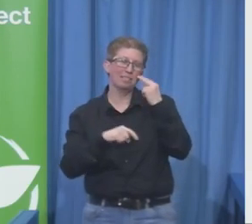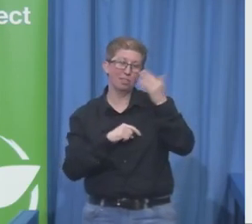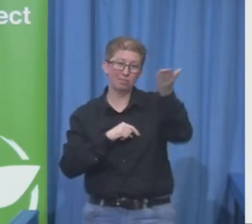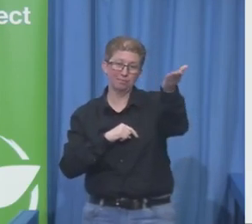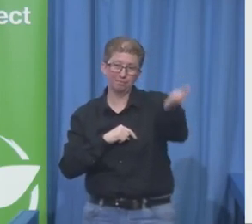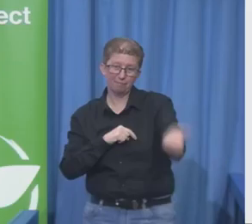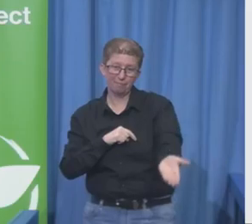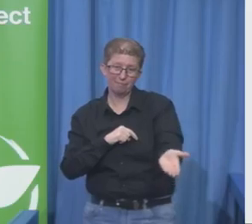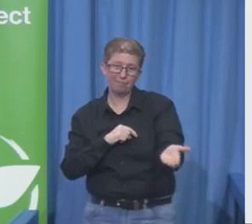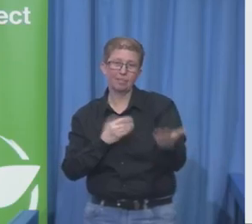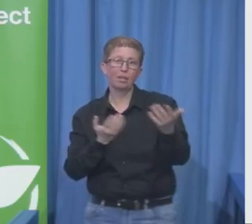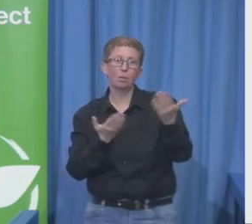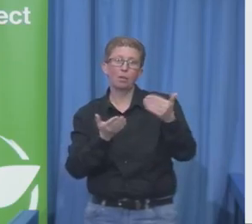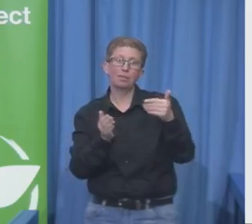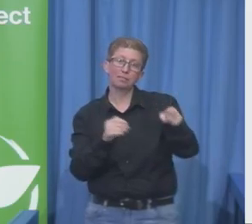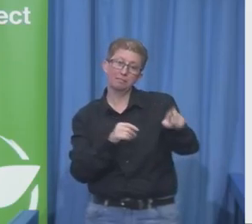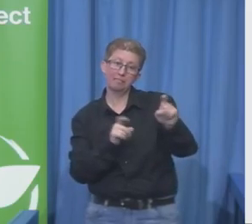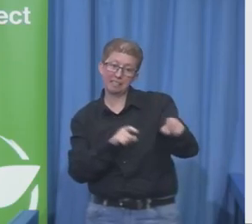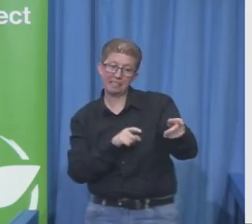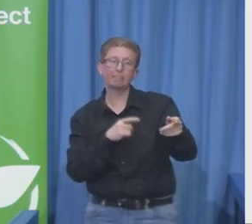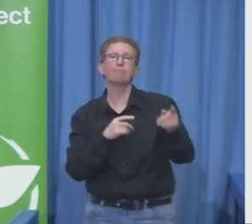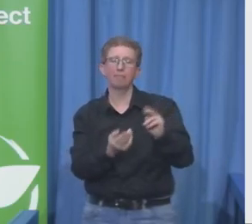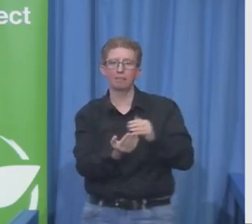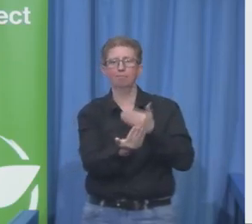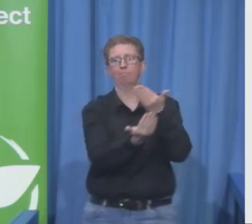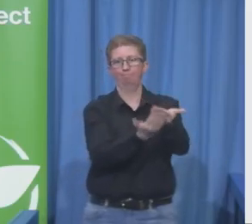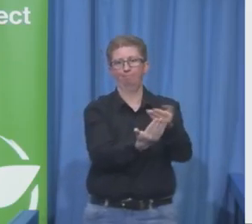Soft, any feedback?